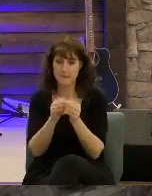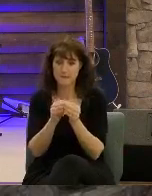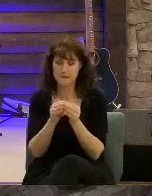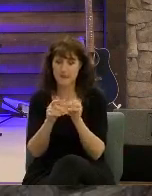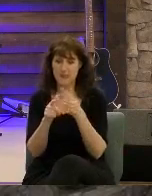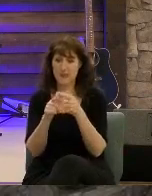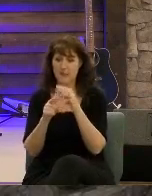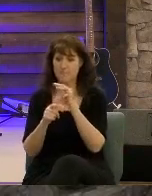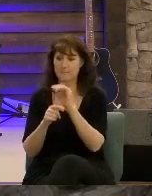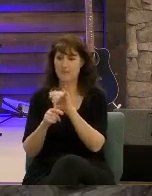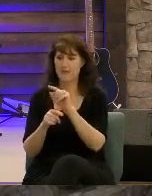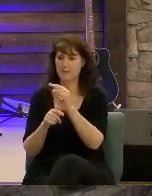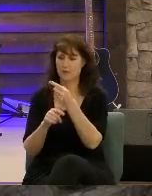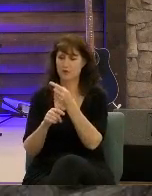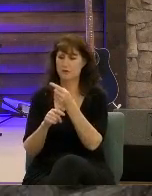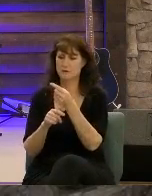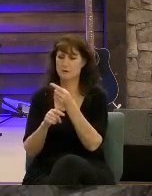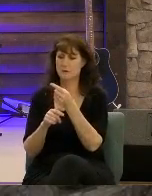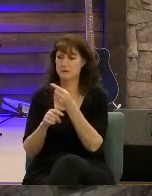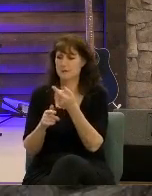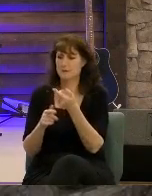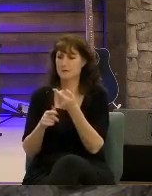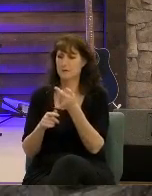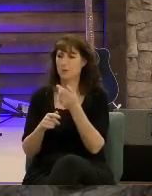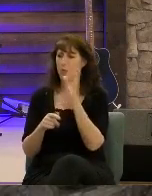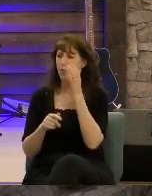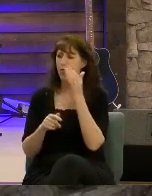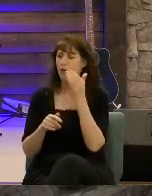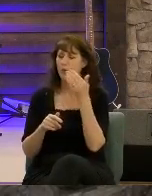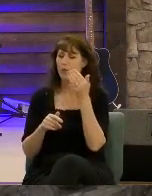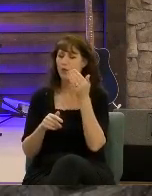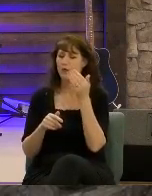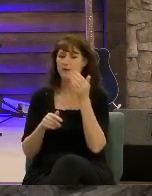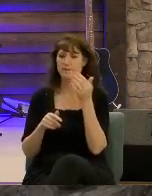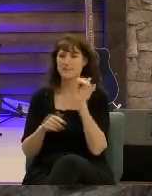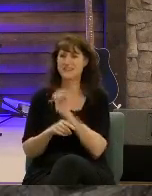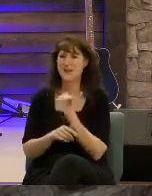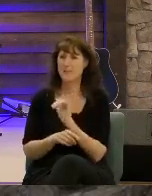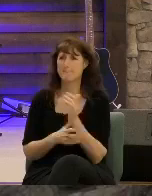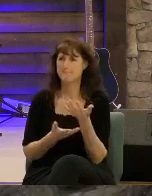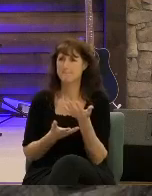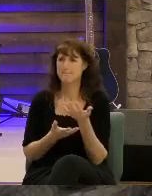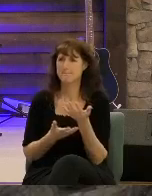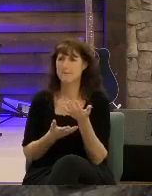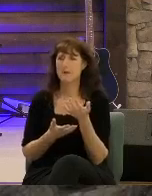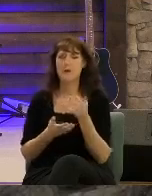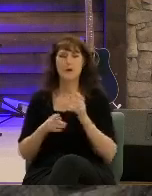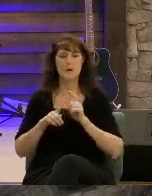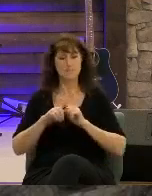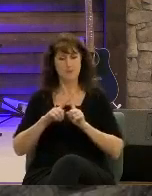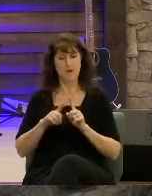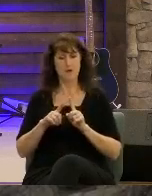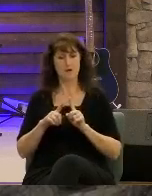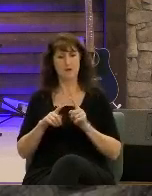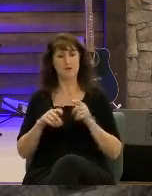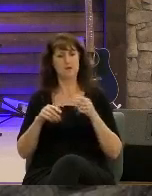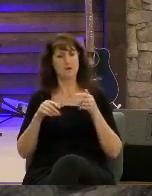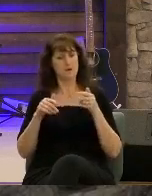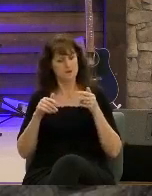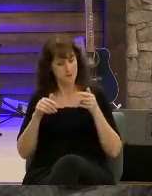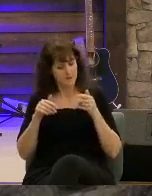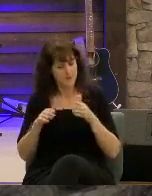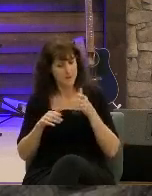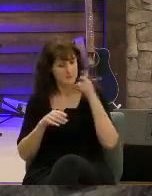Right? Let's be a different people. Let's be a real church. Not that we're not a real church, but God is always growing. He's always